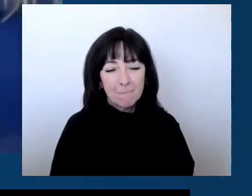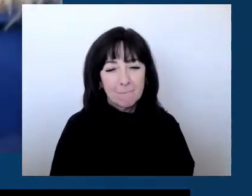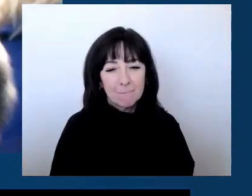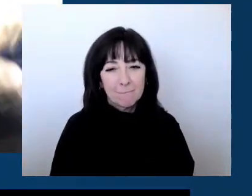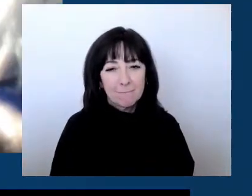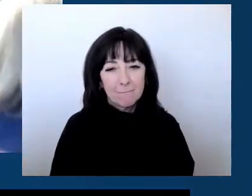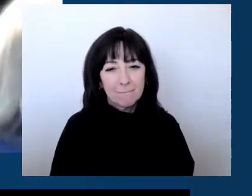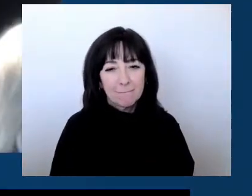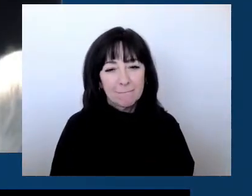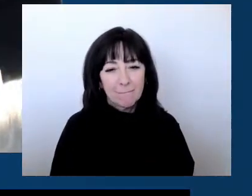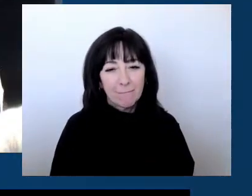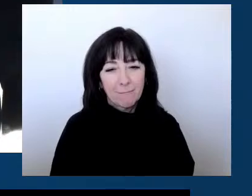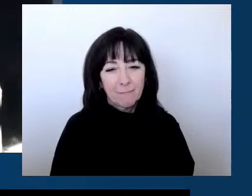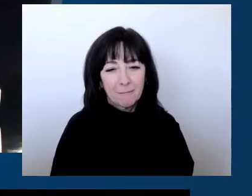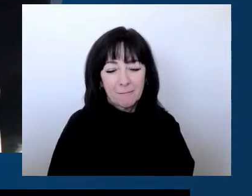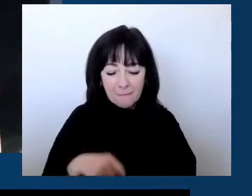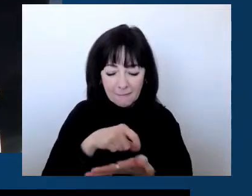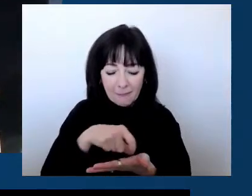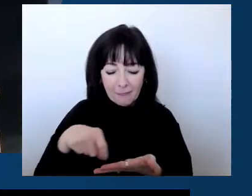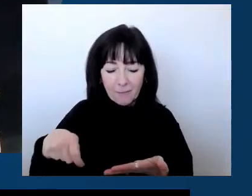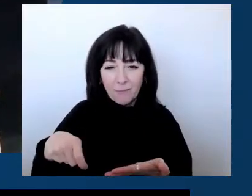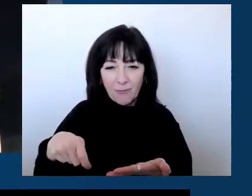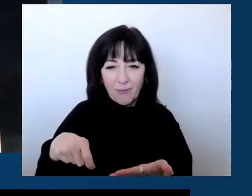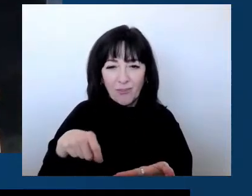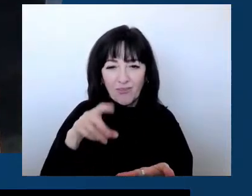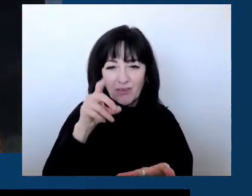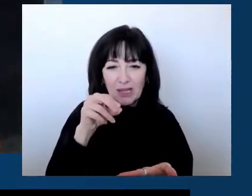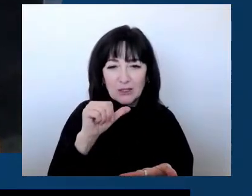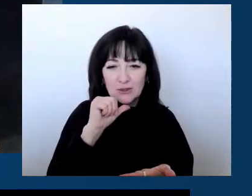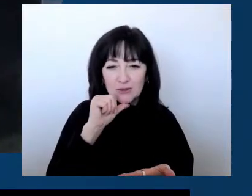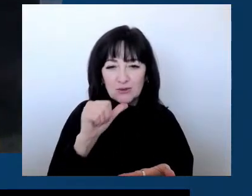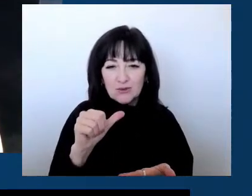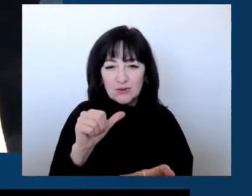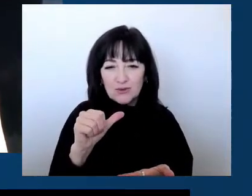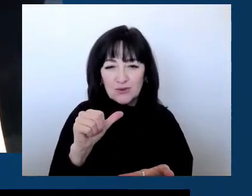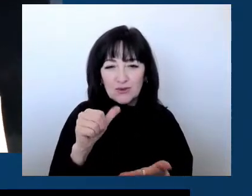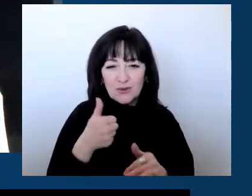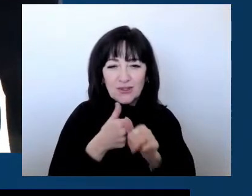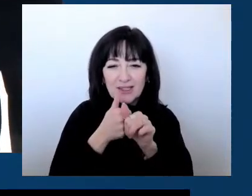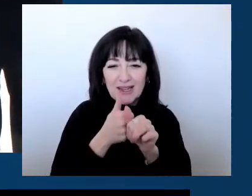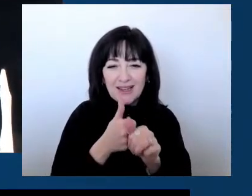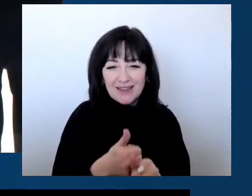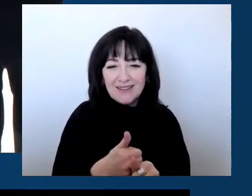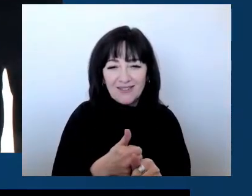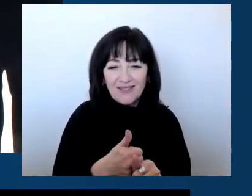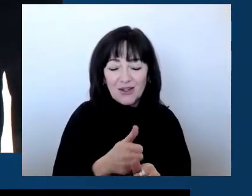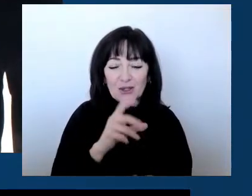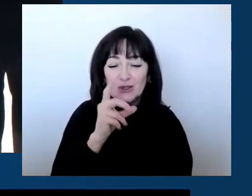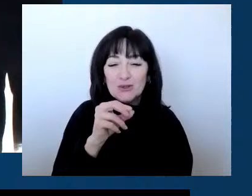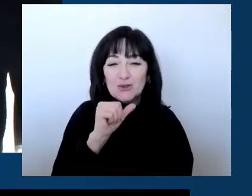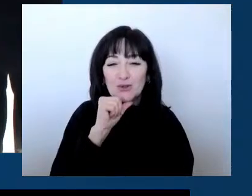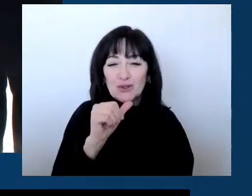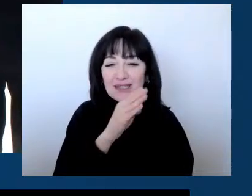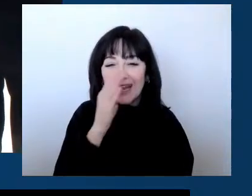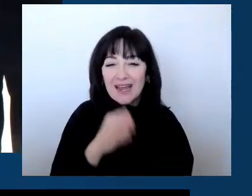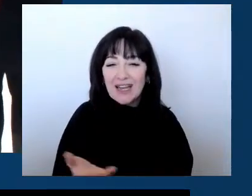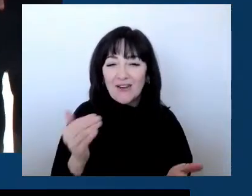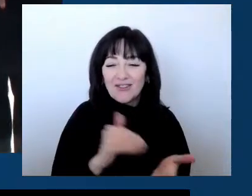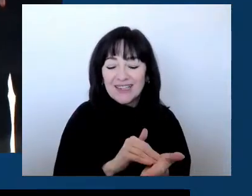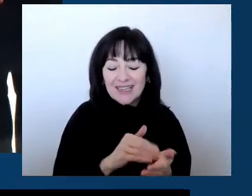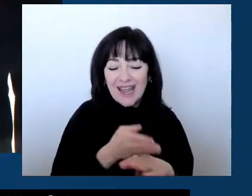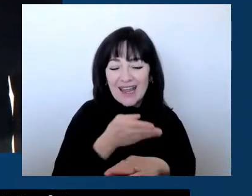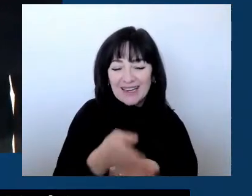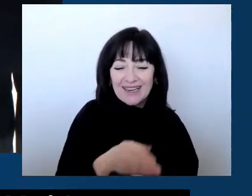Making a note to myself, do not attempt to follow Senator Carper public speaking